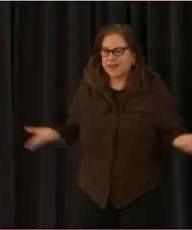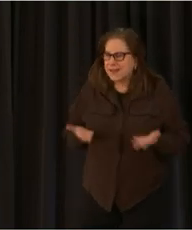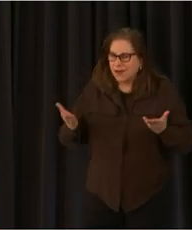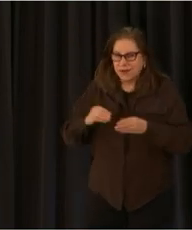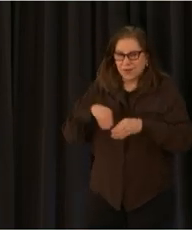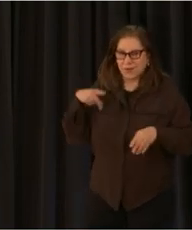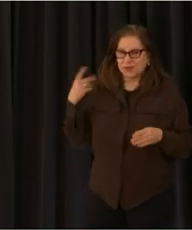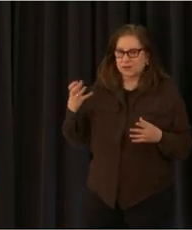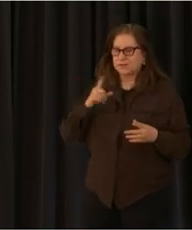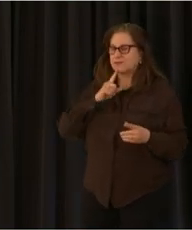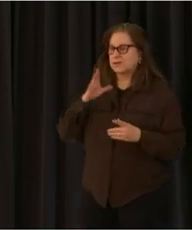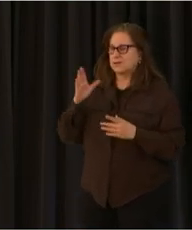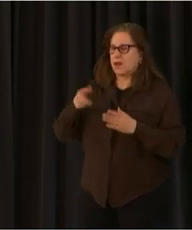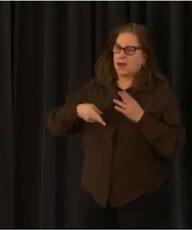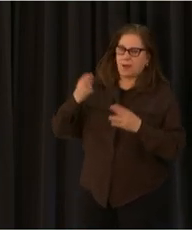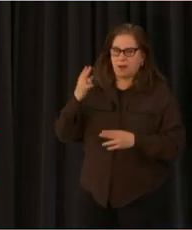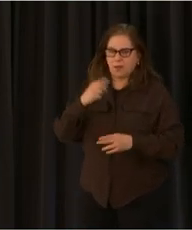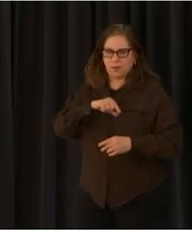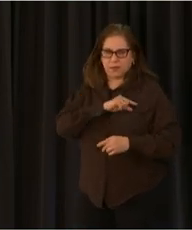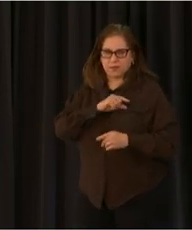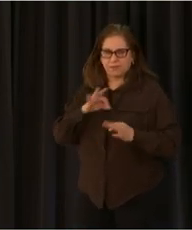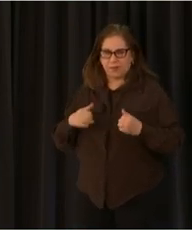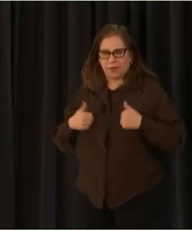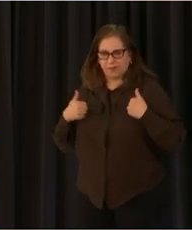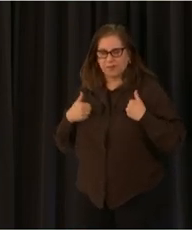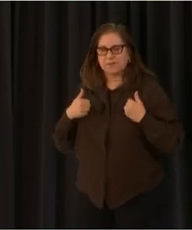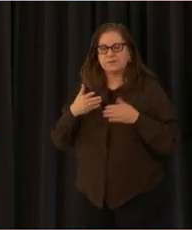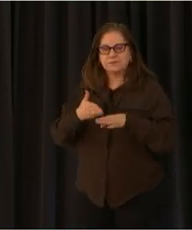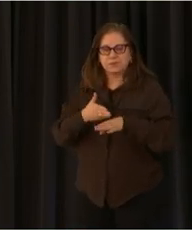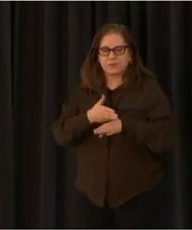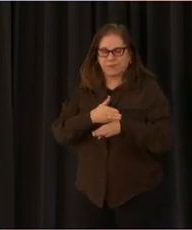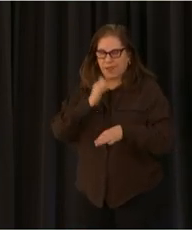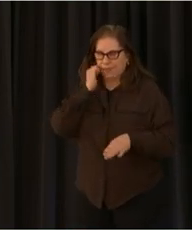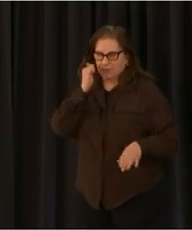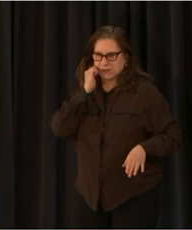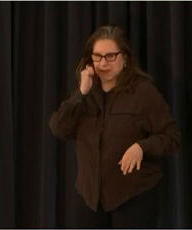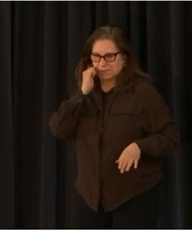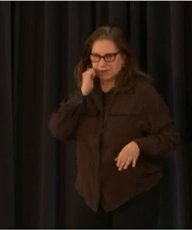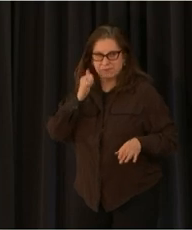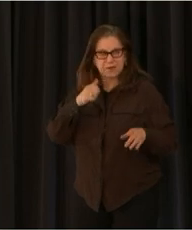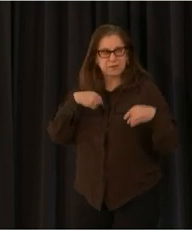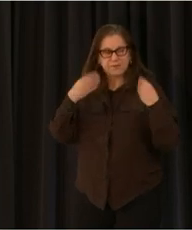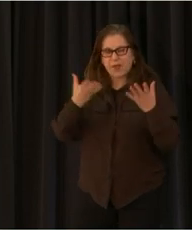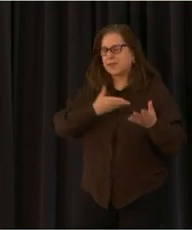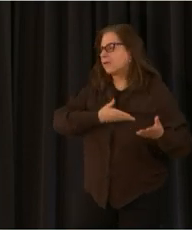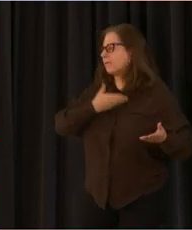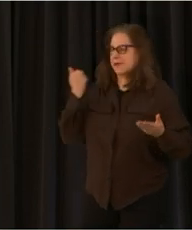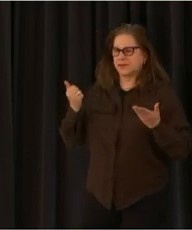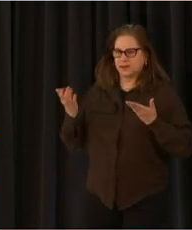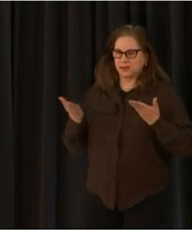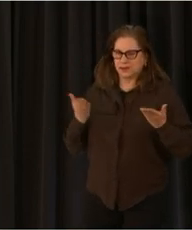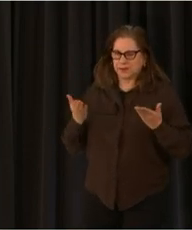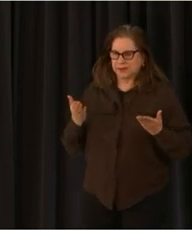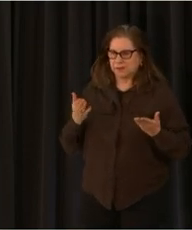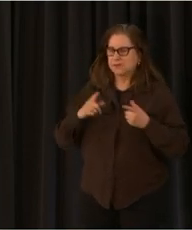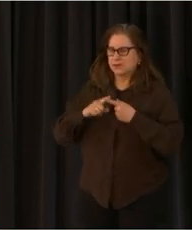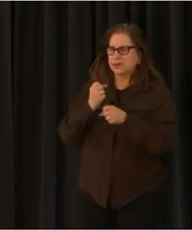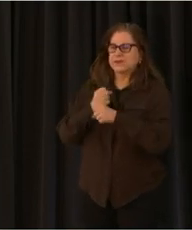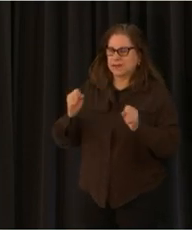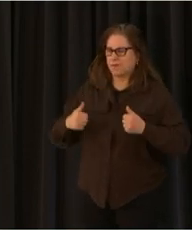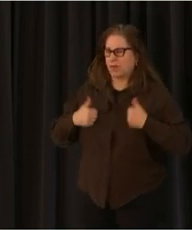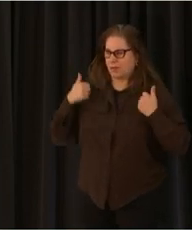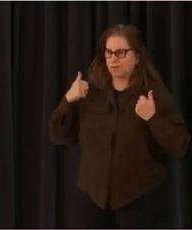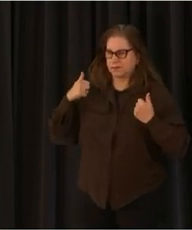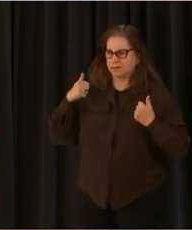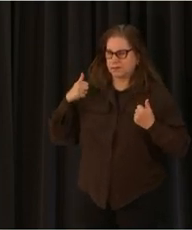just be in a continuous quality improvement phase and ask ourselves every day, how can we be of the best service to the residents of the District of Columbia?